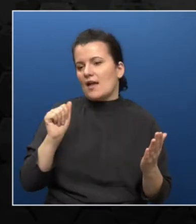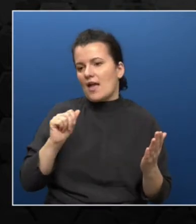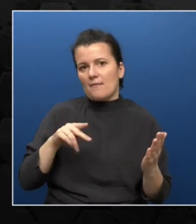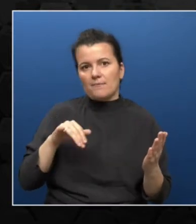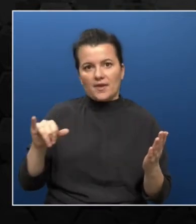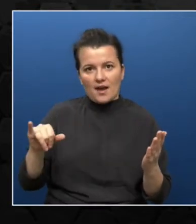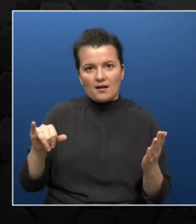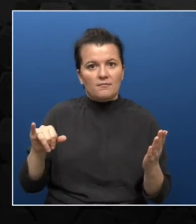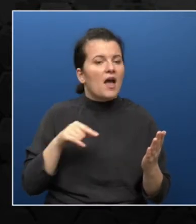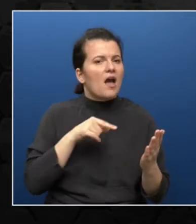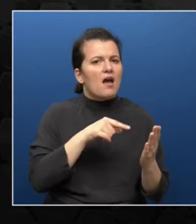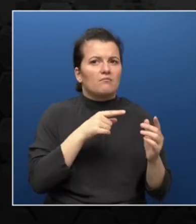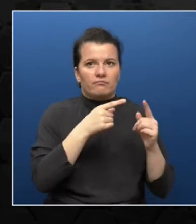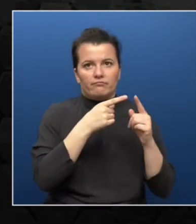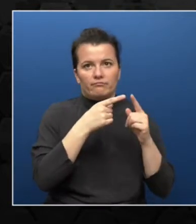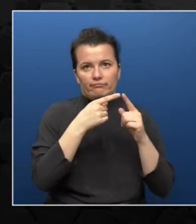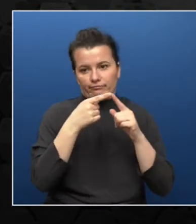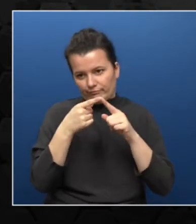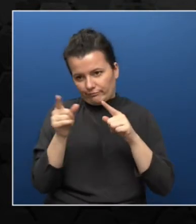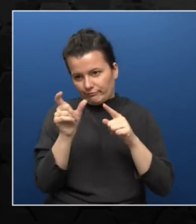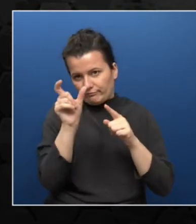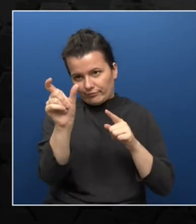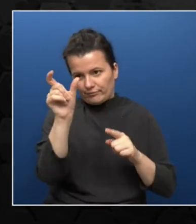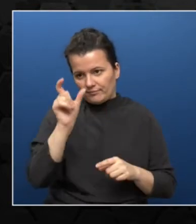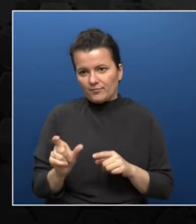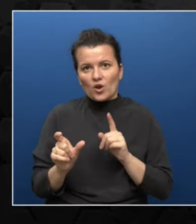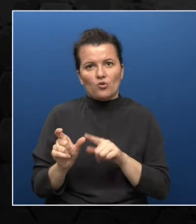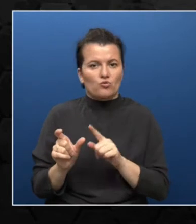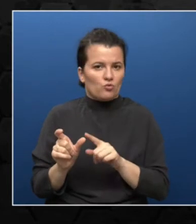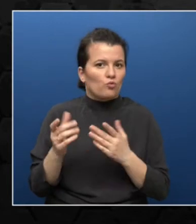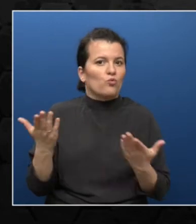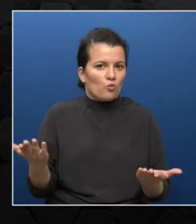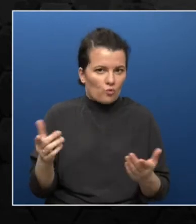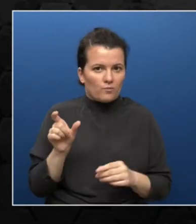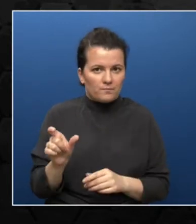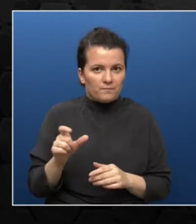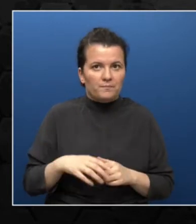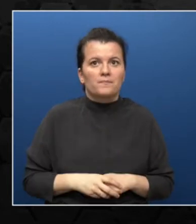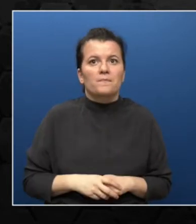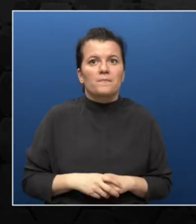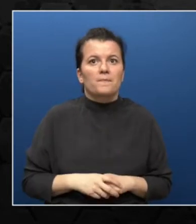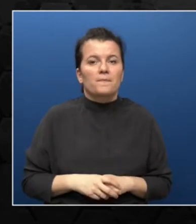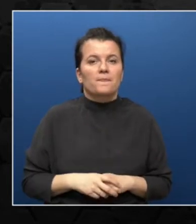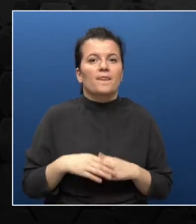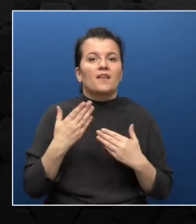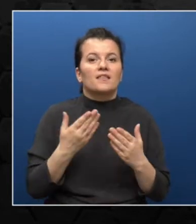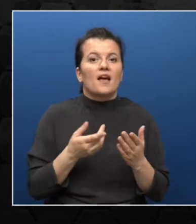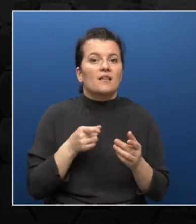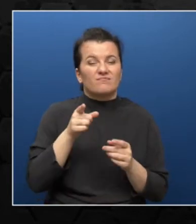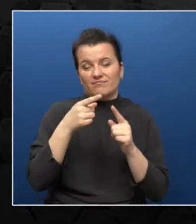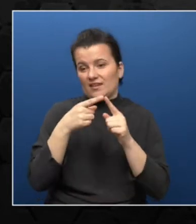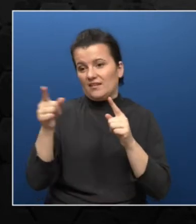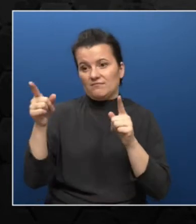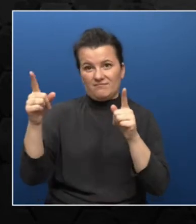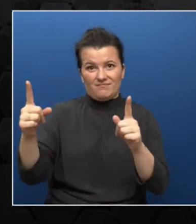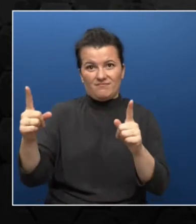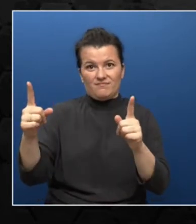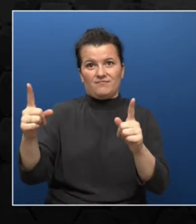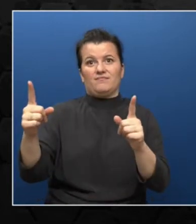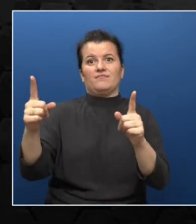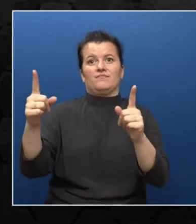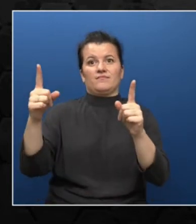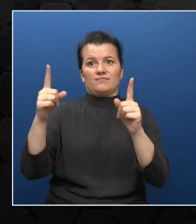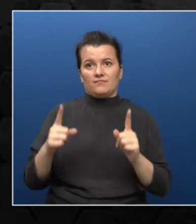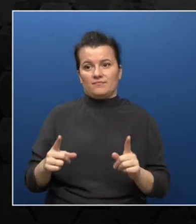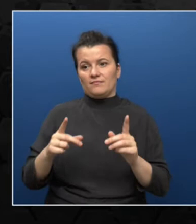params to start the API. And then we are, from the information we get from there, we are capturing the documents and then